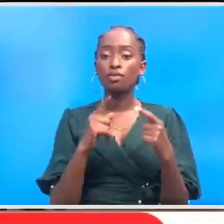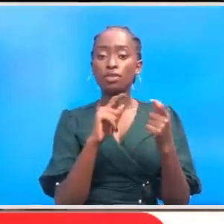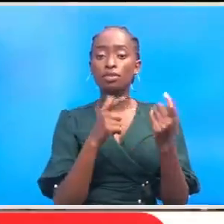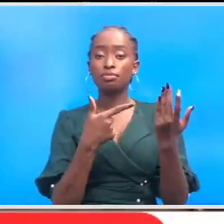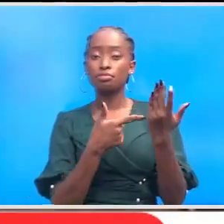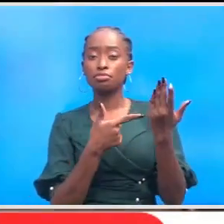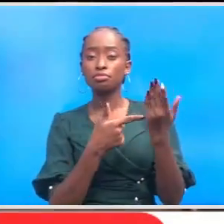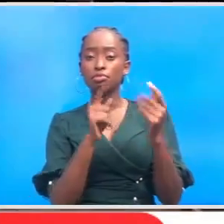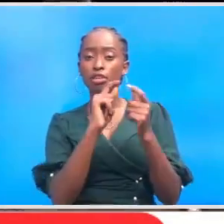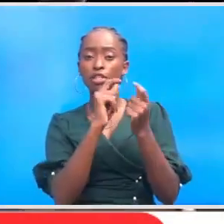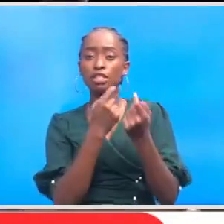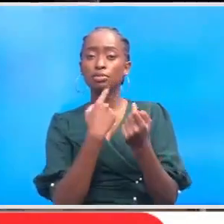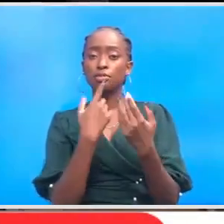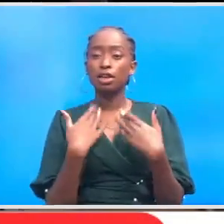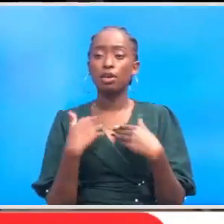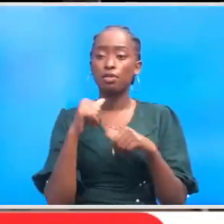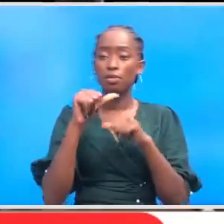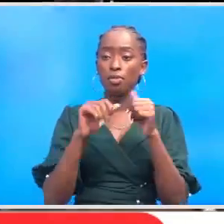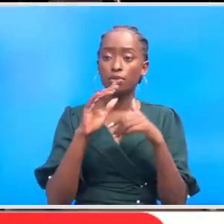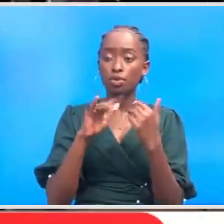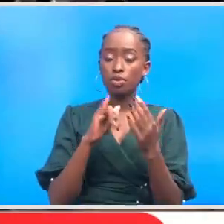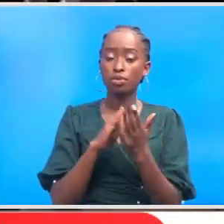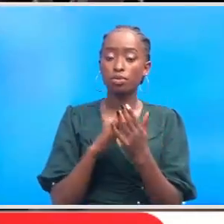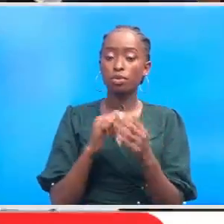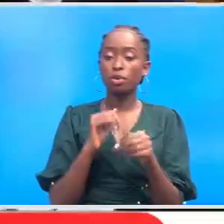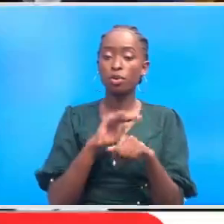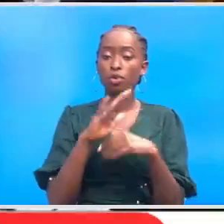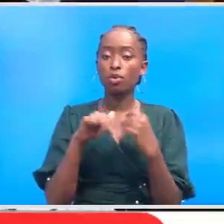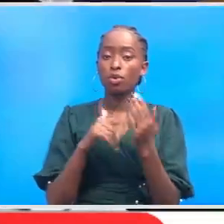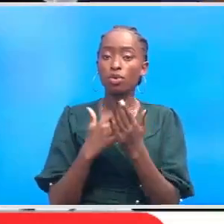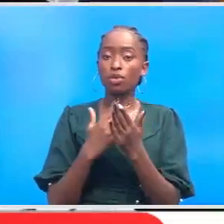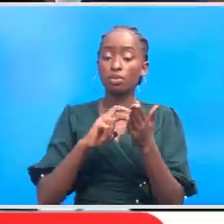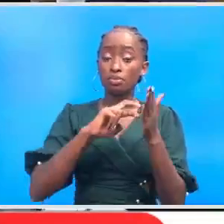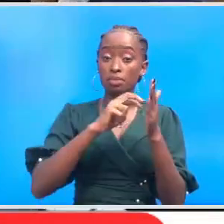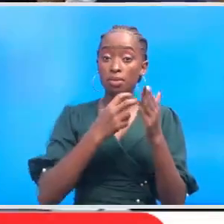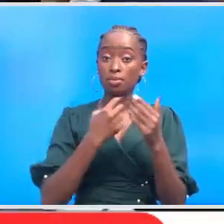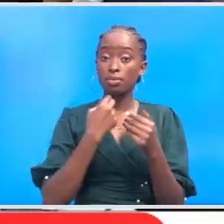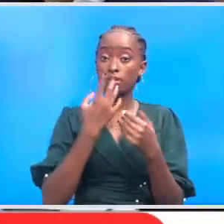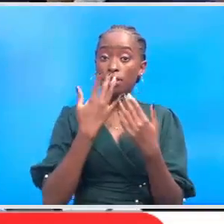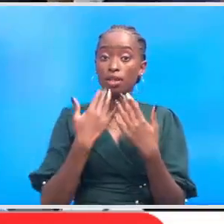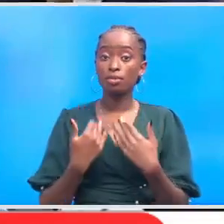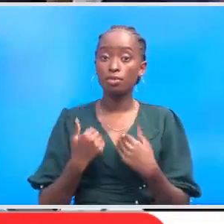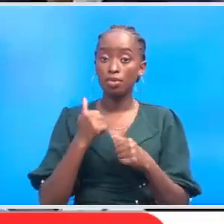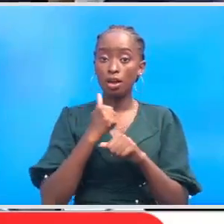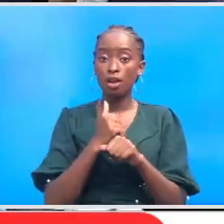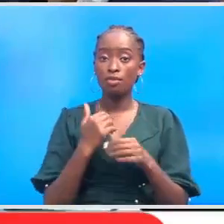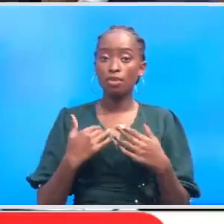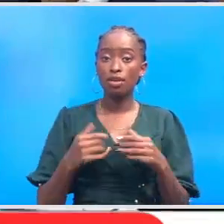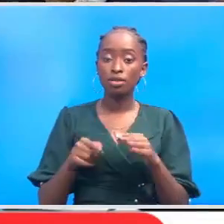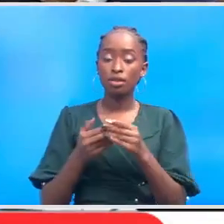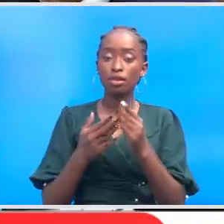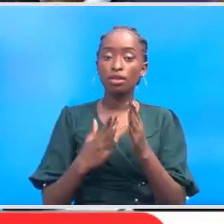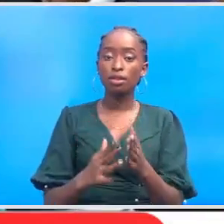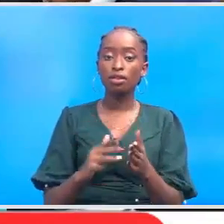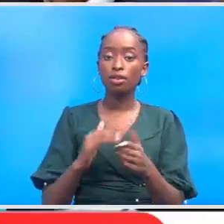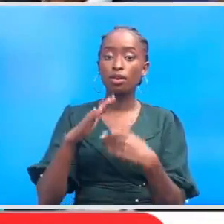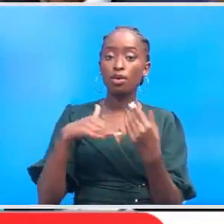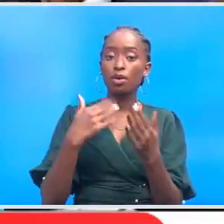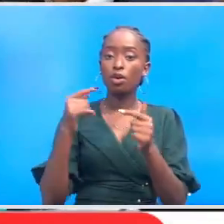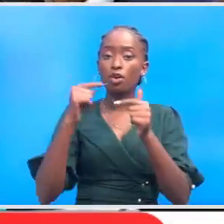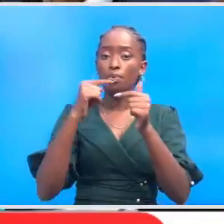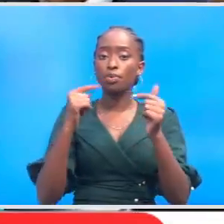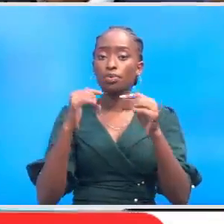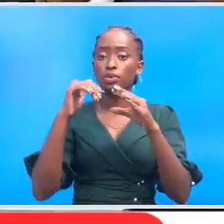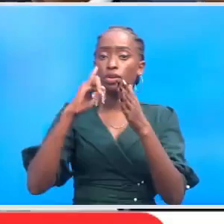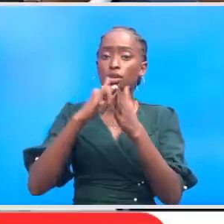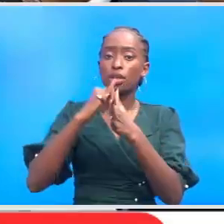various bills touching on tax and budget. Key offices like the leader of the official opposition and the nomination